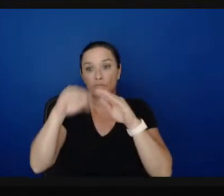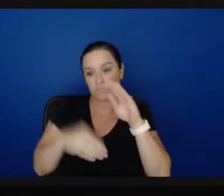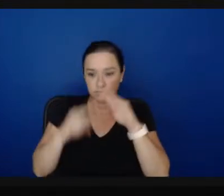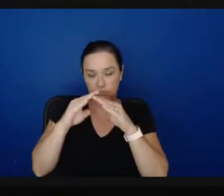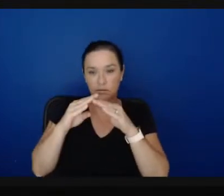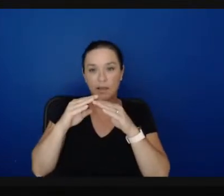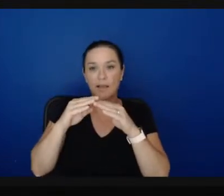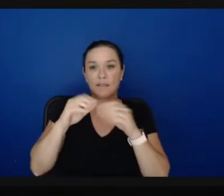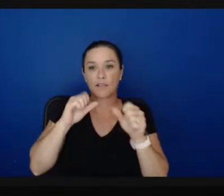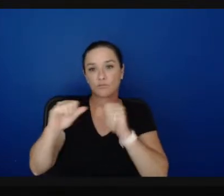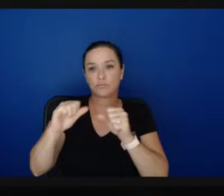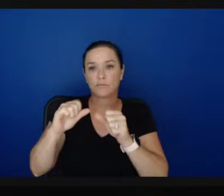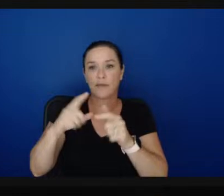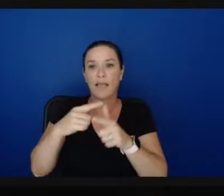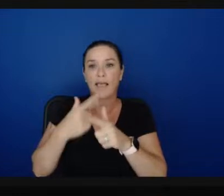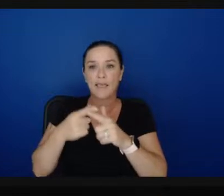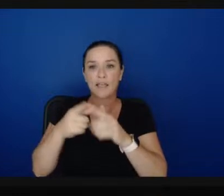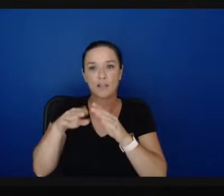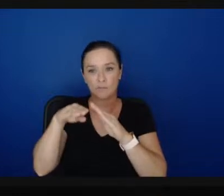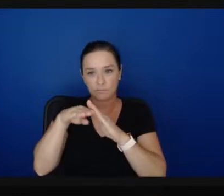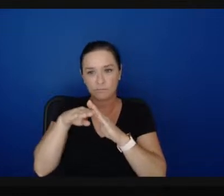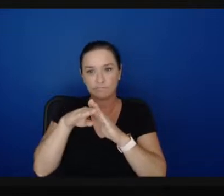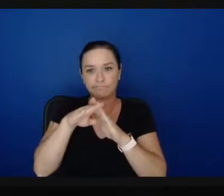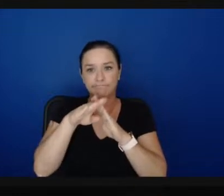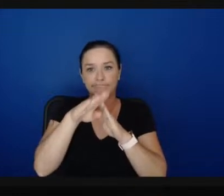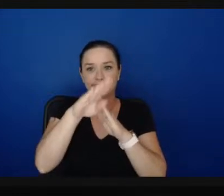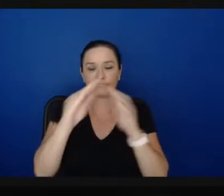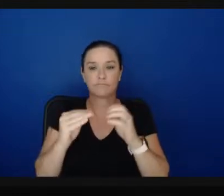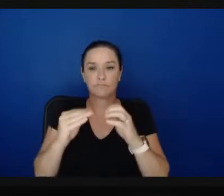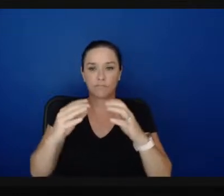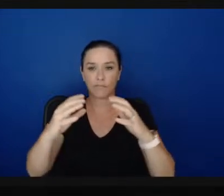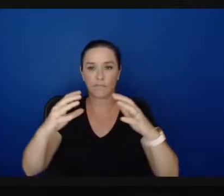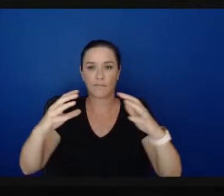before inflation resumed its previous pattern.